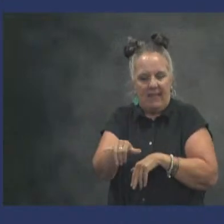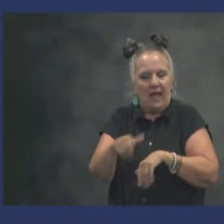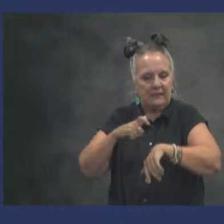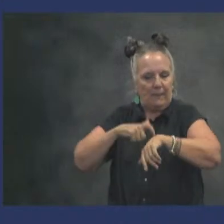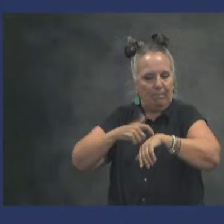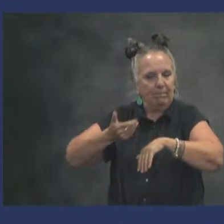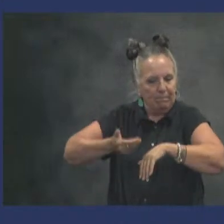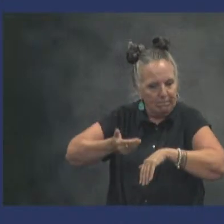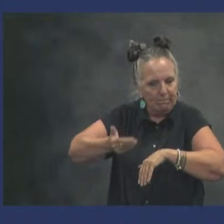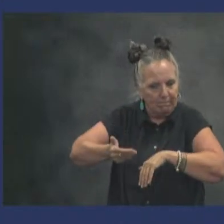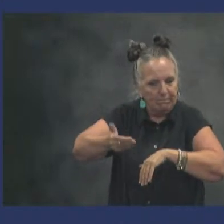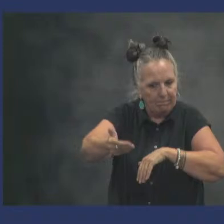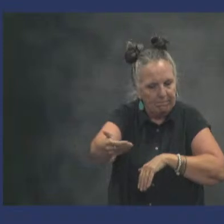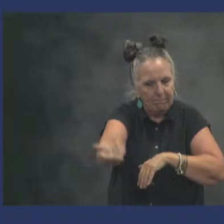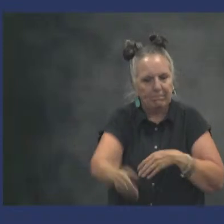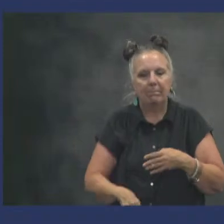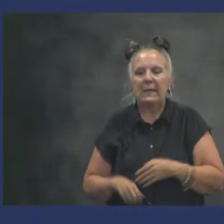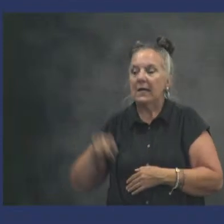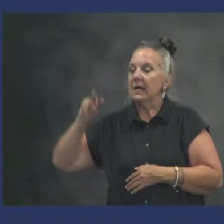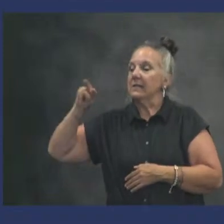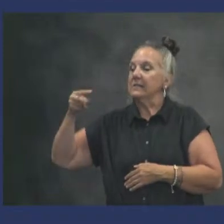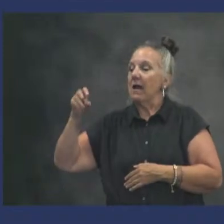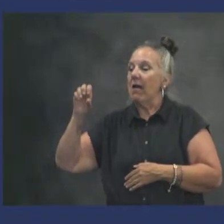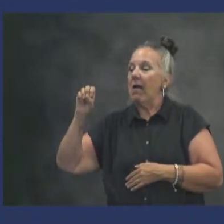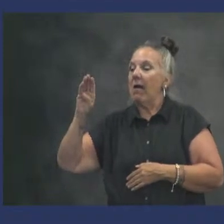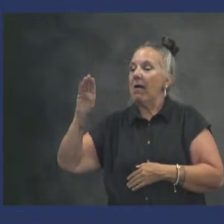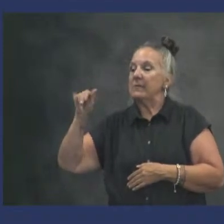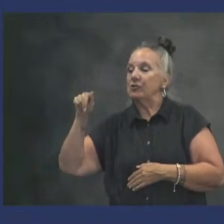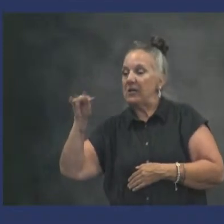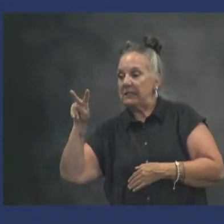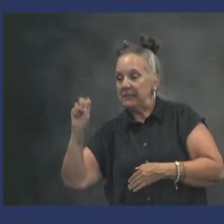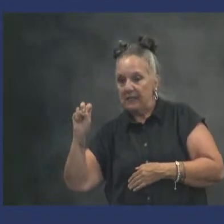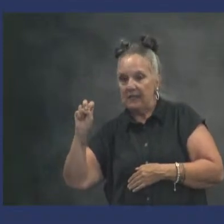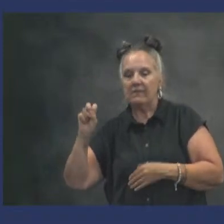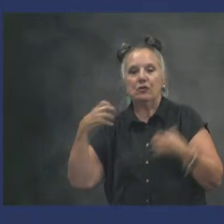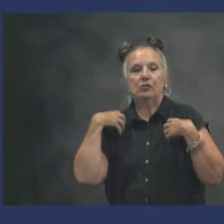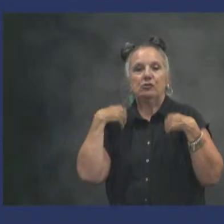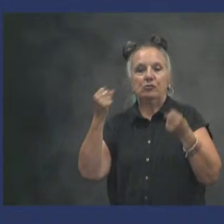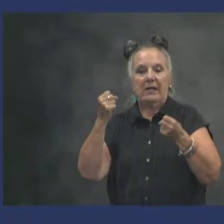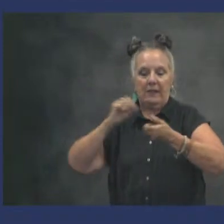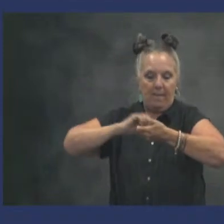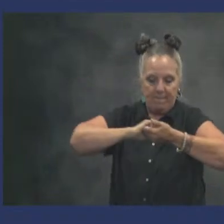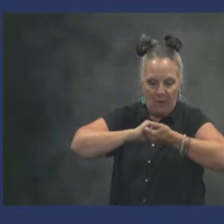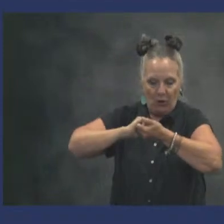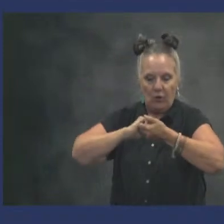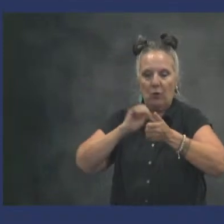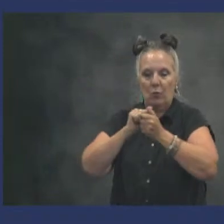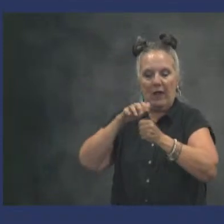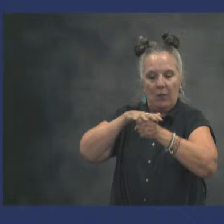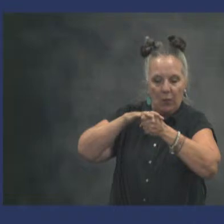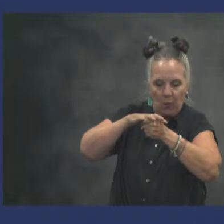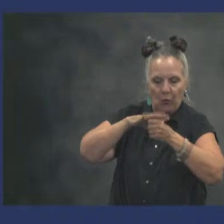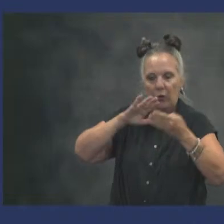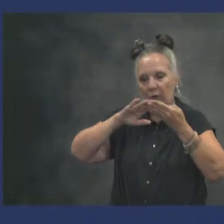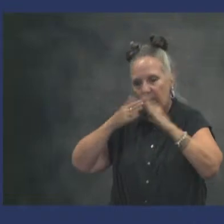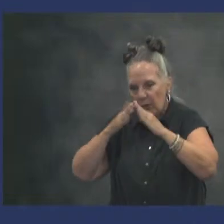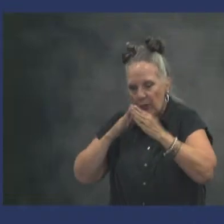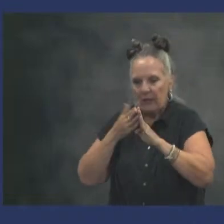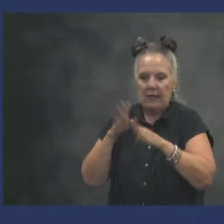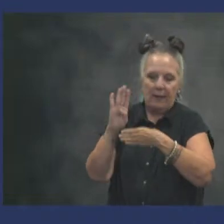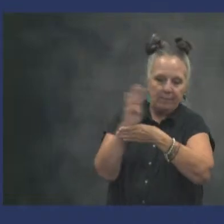time. The second is to strengthen district collaborative partnerships with local organizations and businesses. So